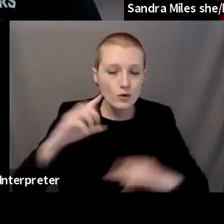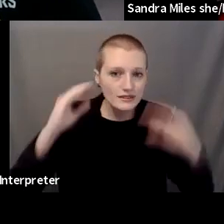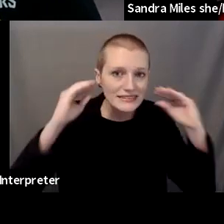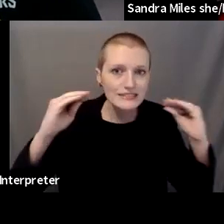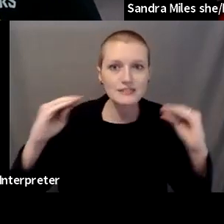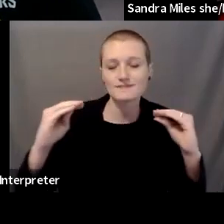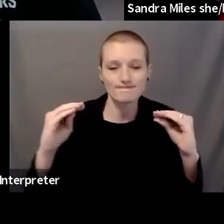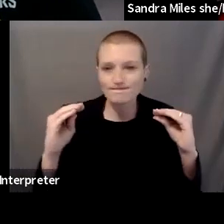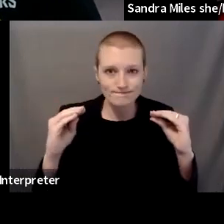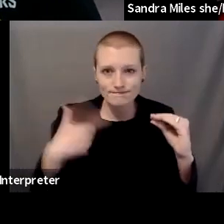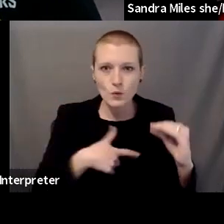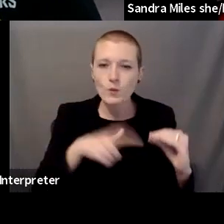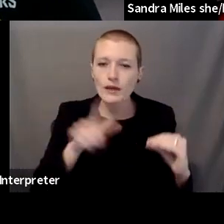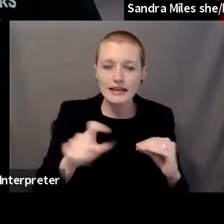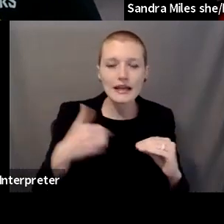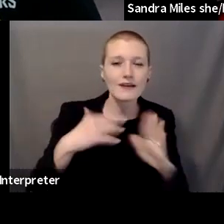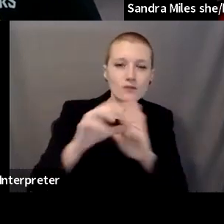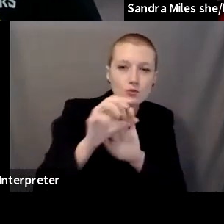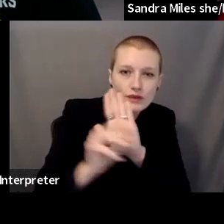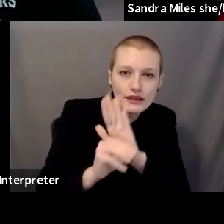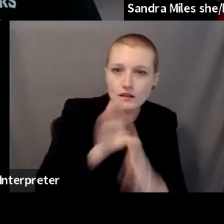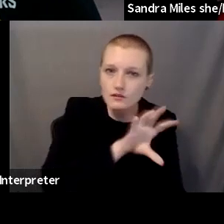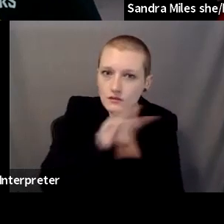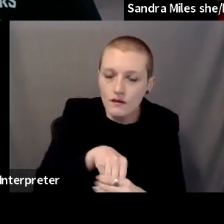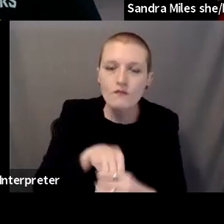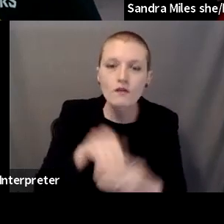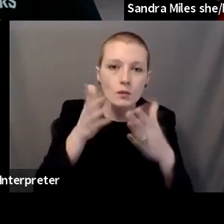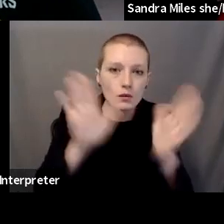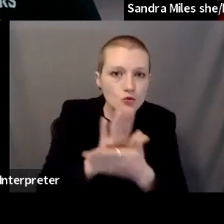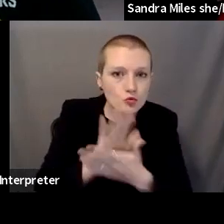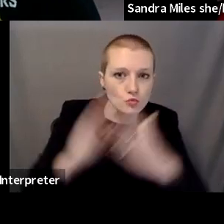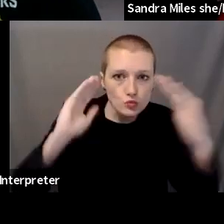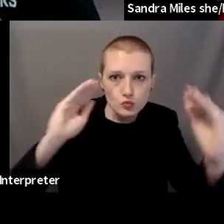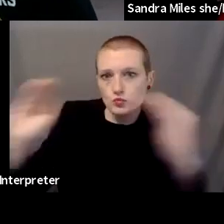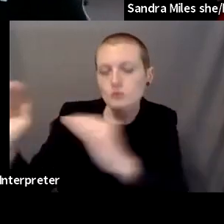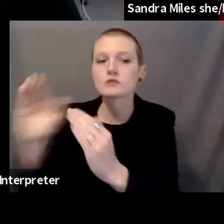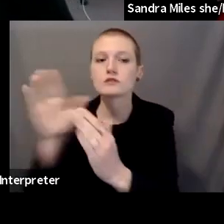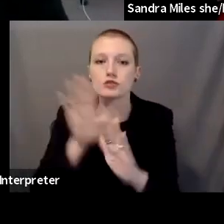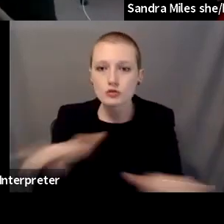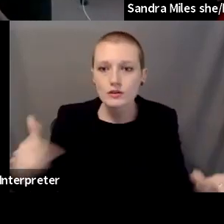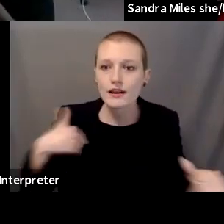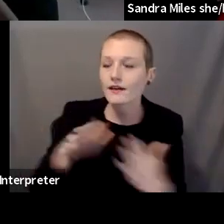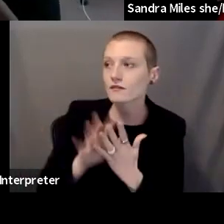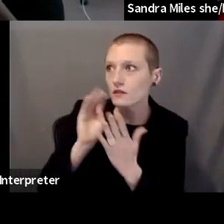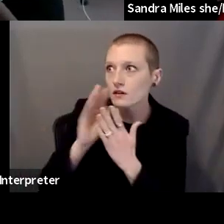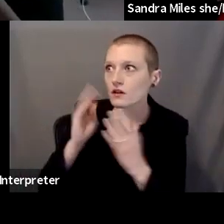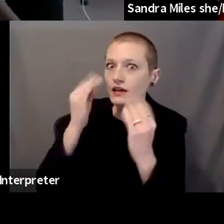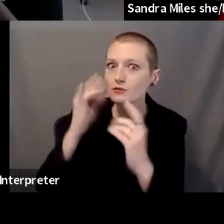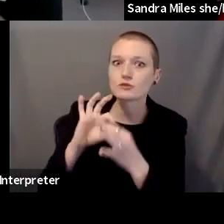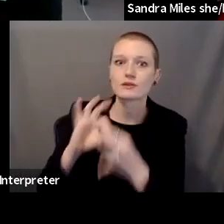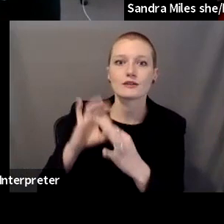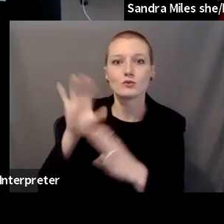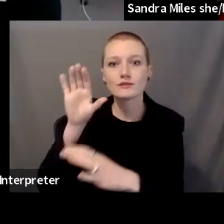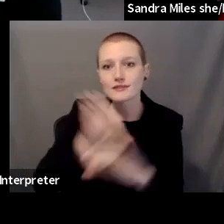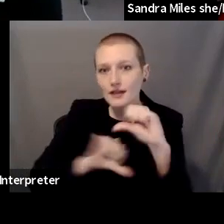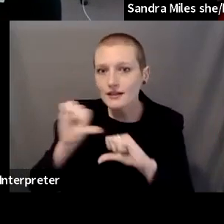have curricula that's in our public schools so that children can get information about science and history